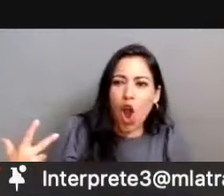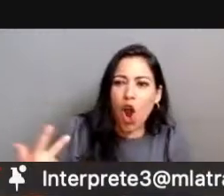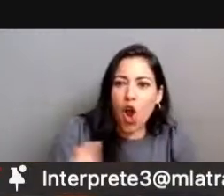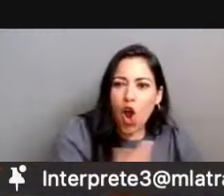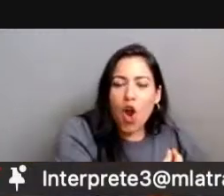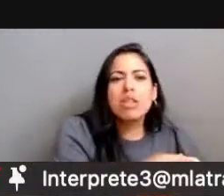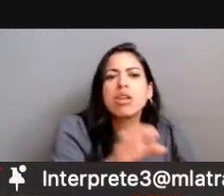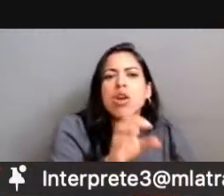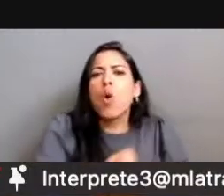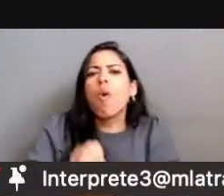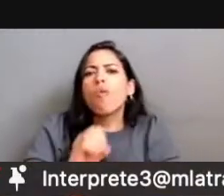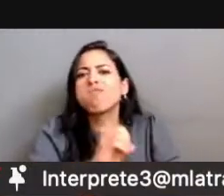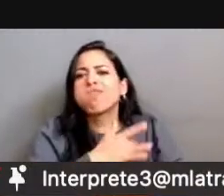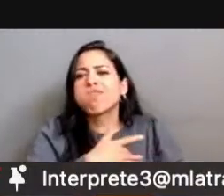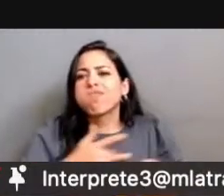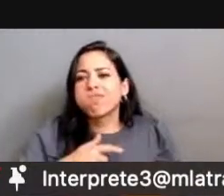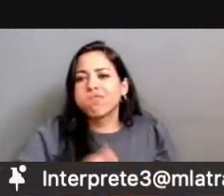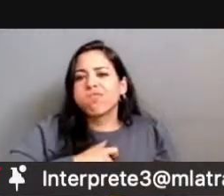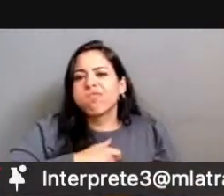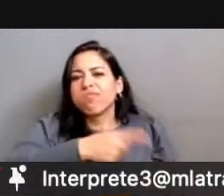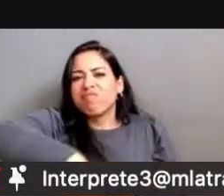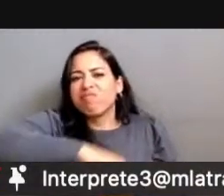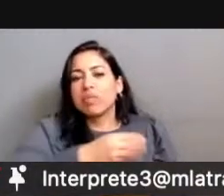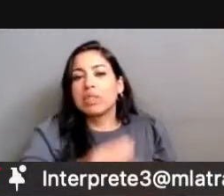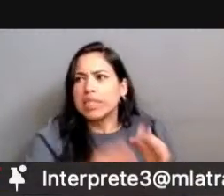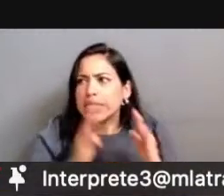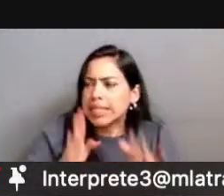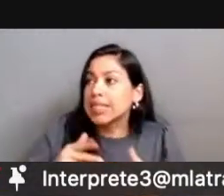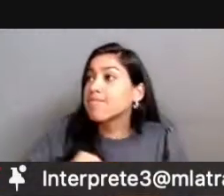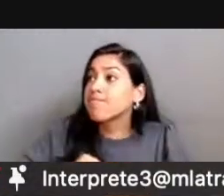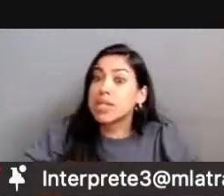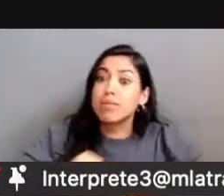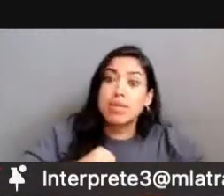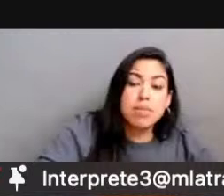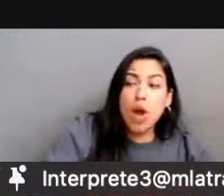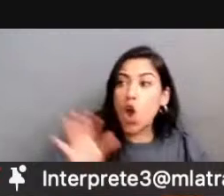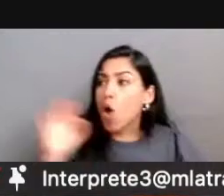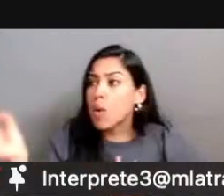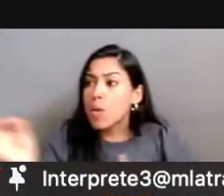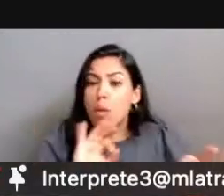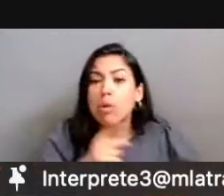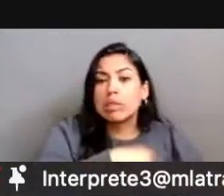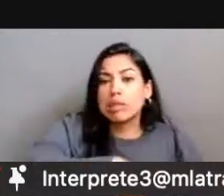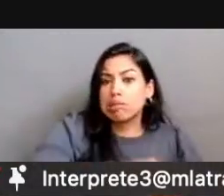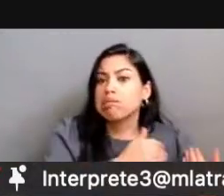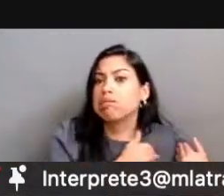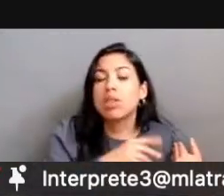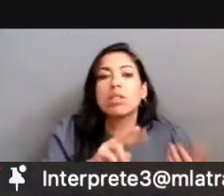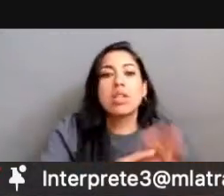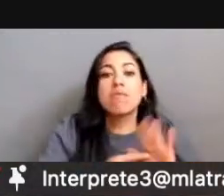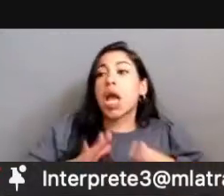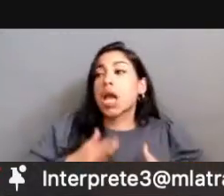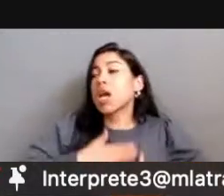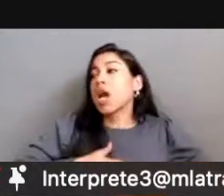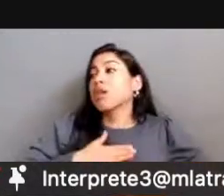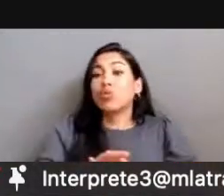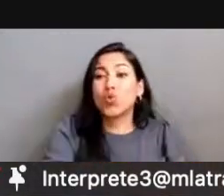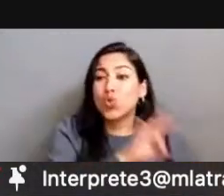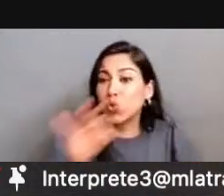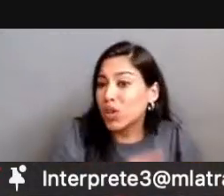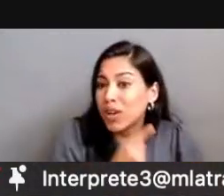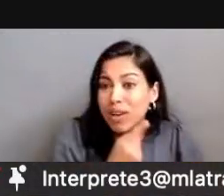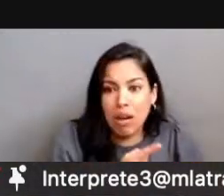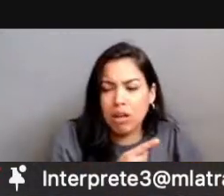available. The civil society organizations were very active. The civil society never stopped.